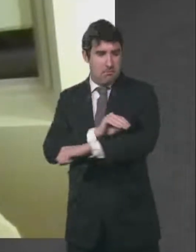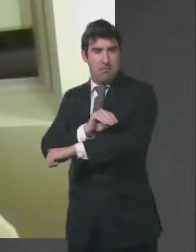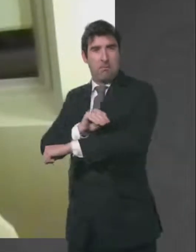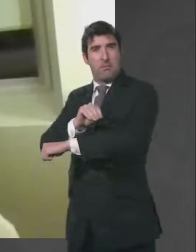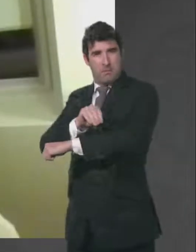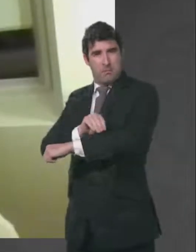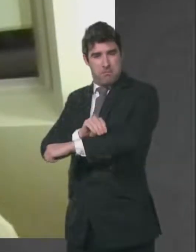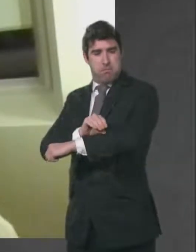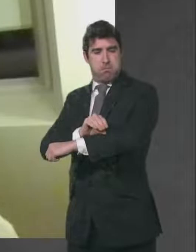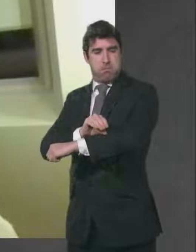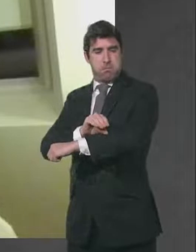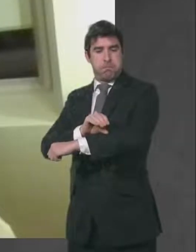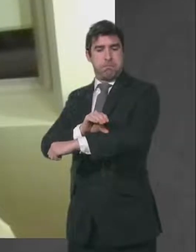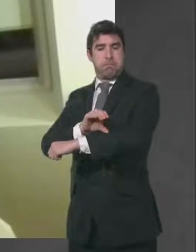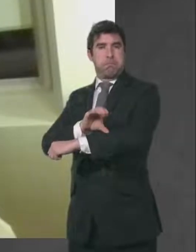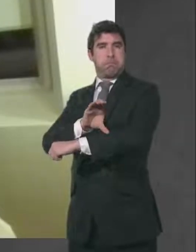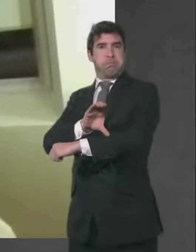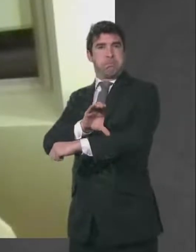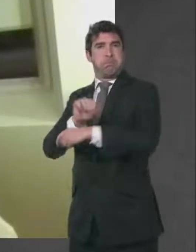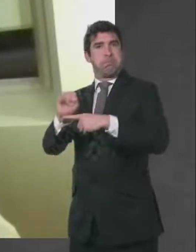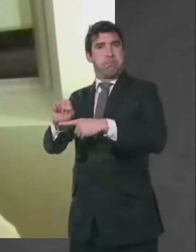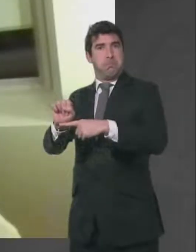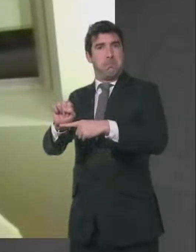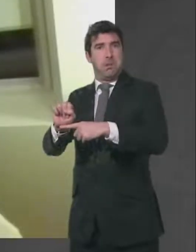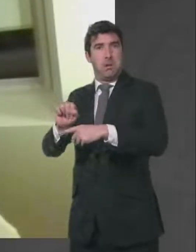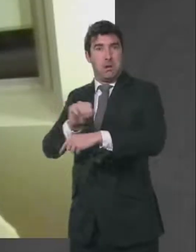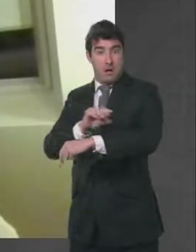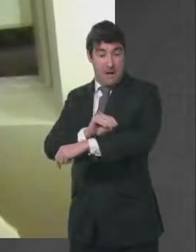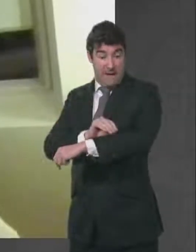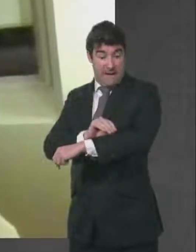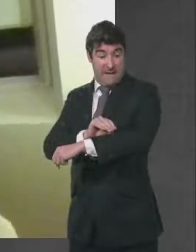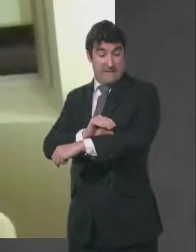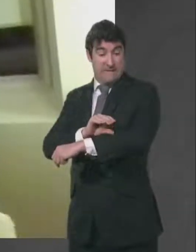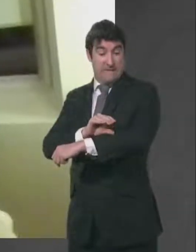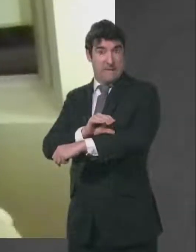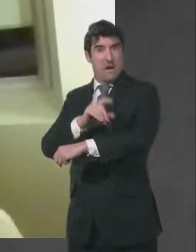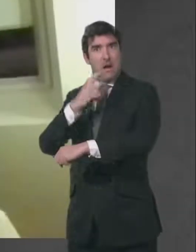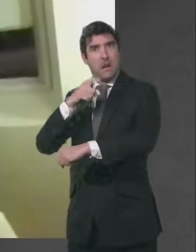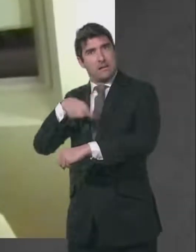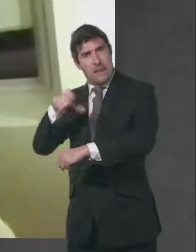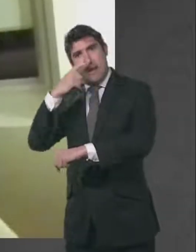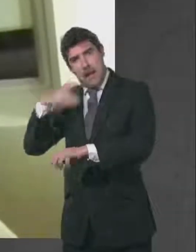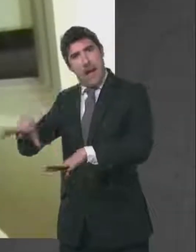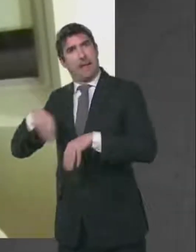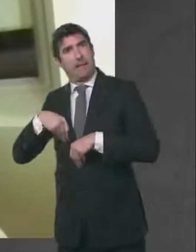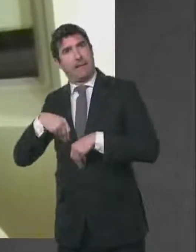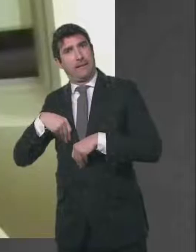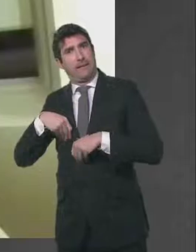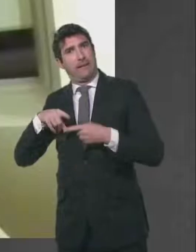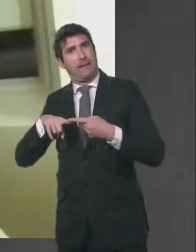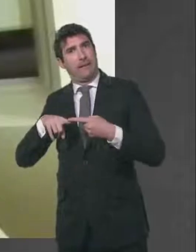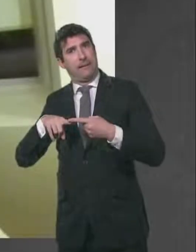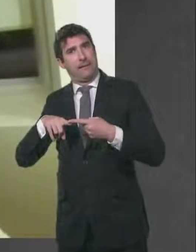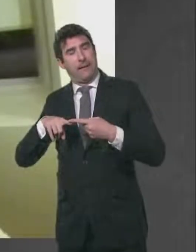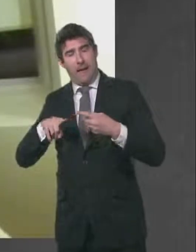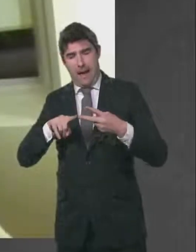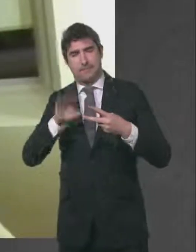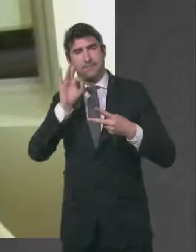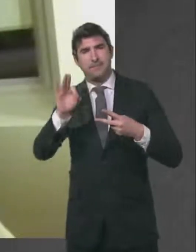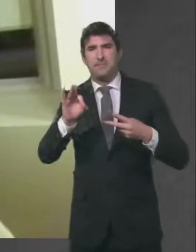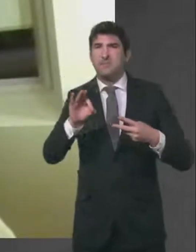start inoculating school pupils? And just one finally for you, Prime Minister. You said